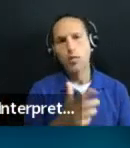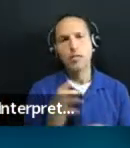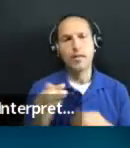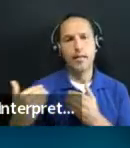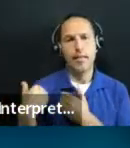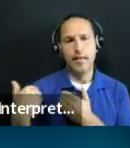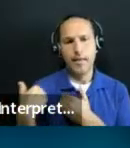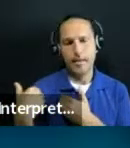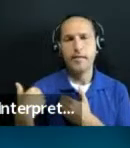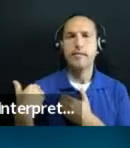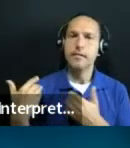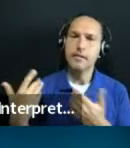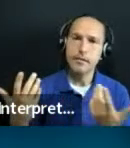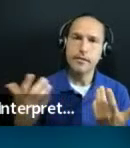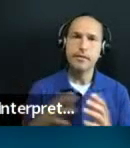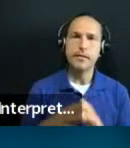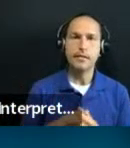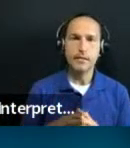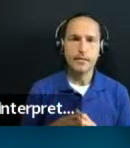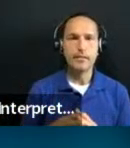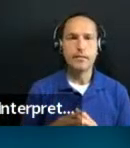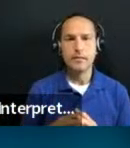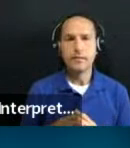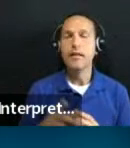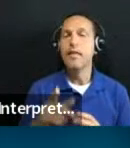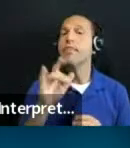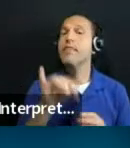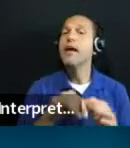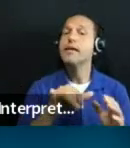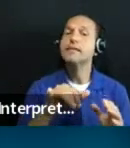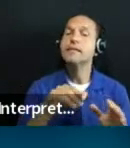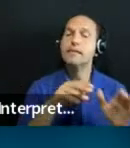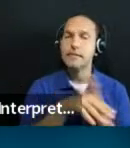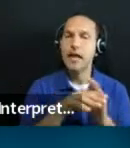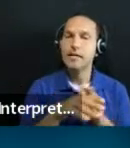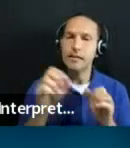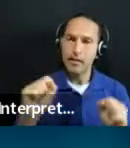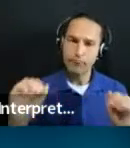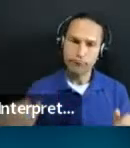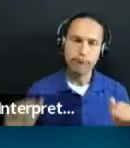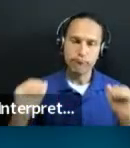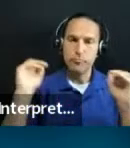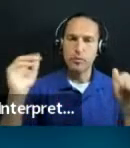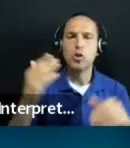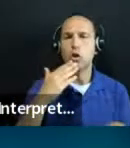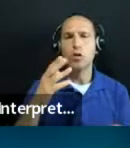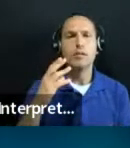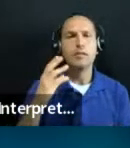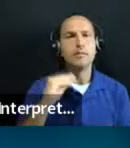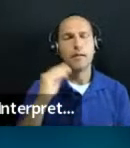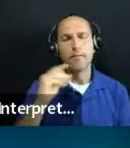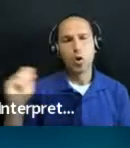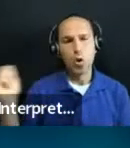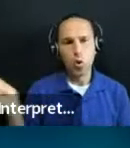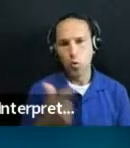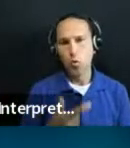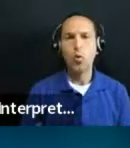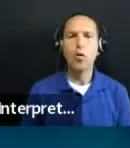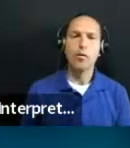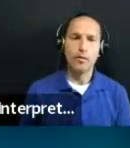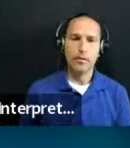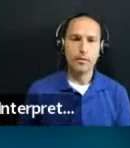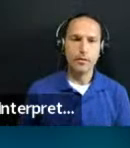effort collectively, to make sure that accessibility is up to par and is a good experience for users. So this